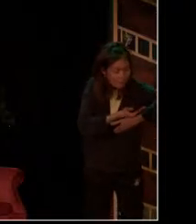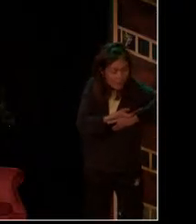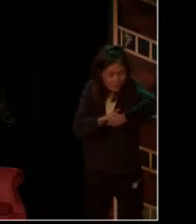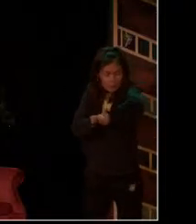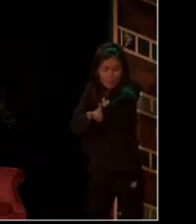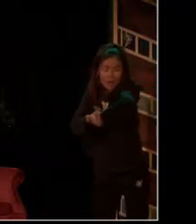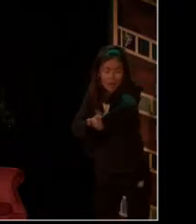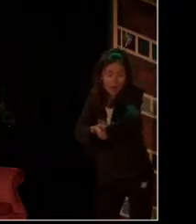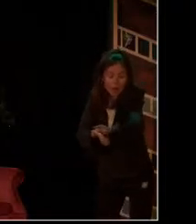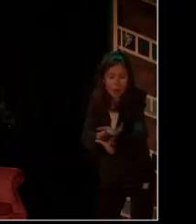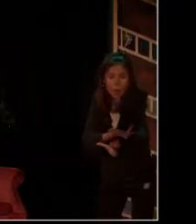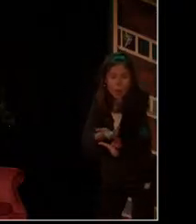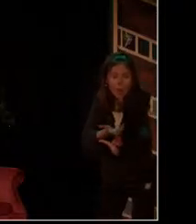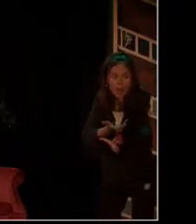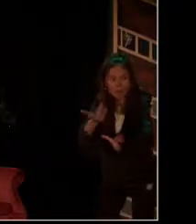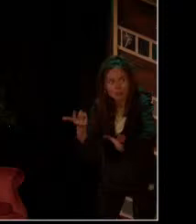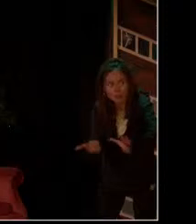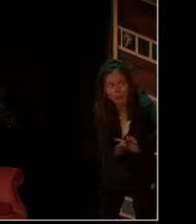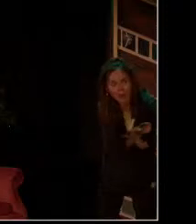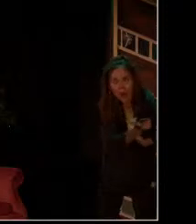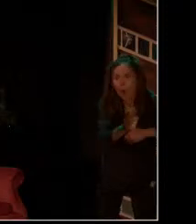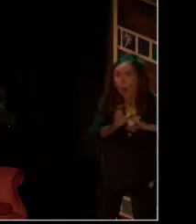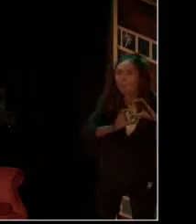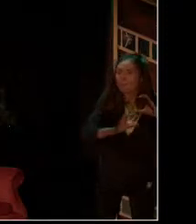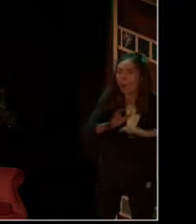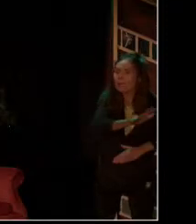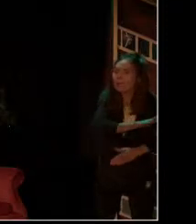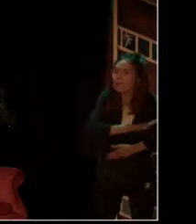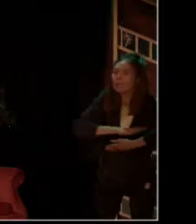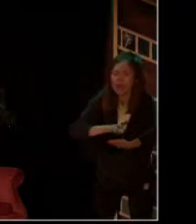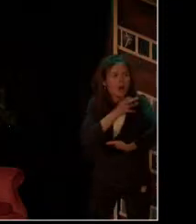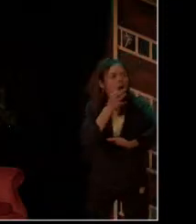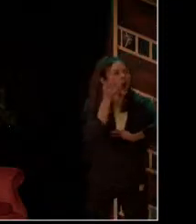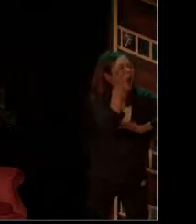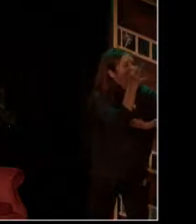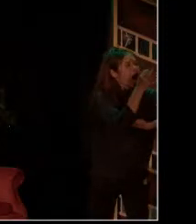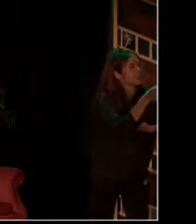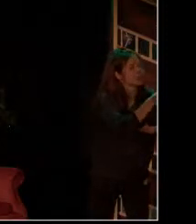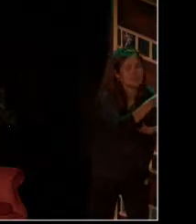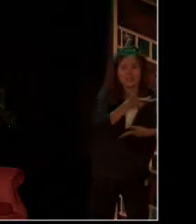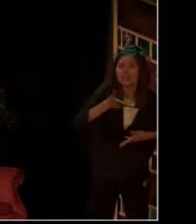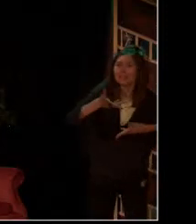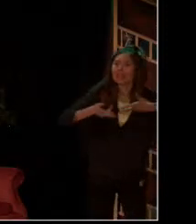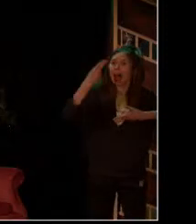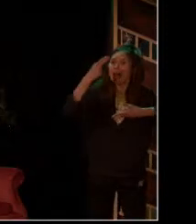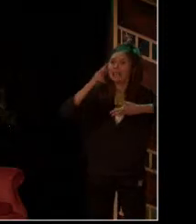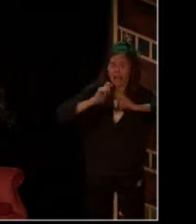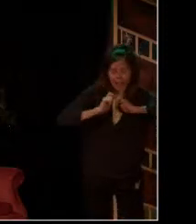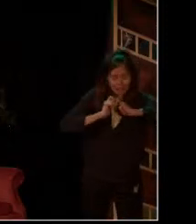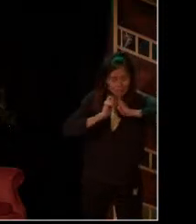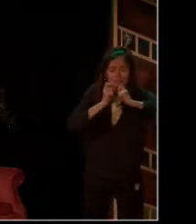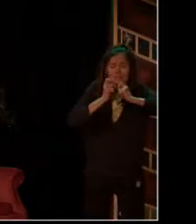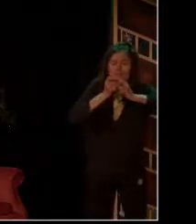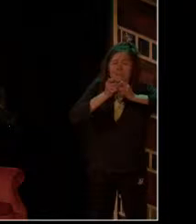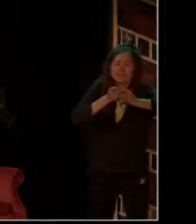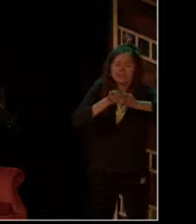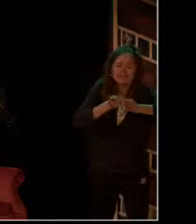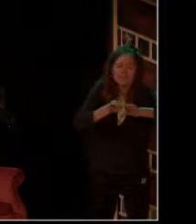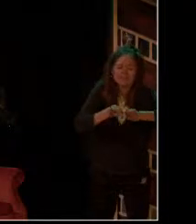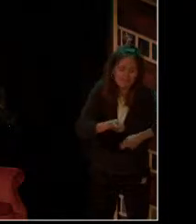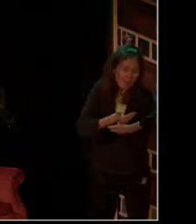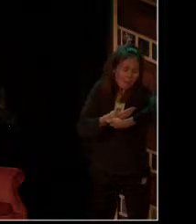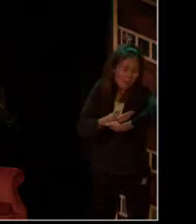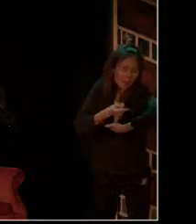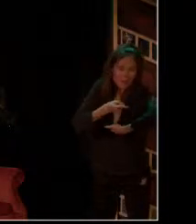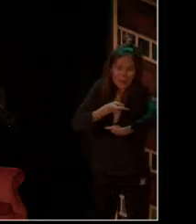Perdita, I ask you name her, for this ignoble act put on you by Leontes. You will